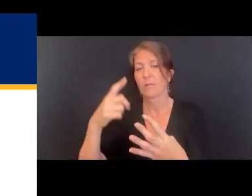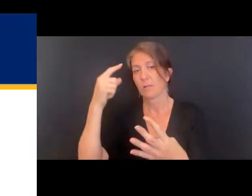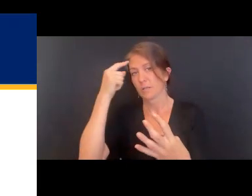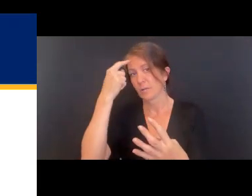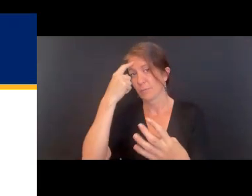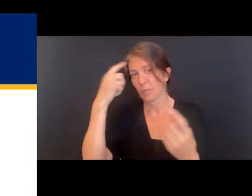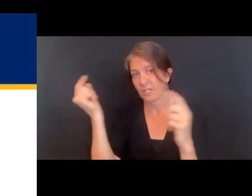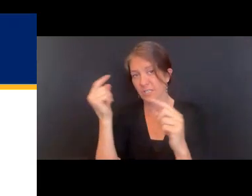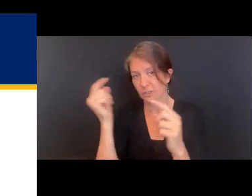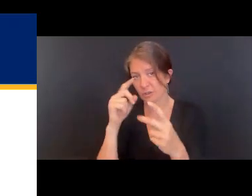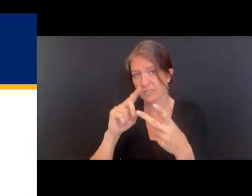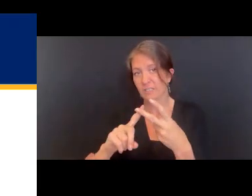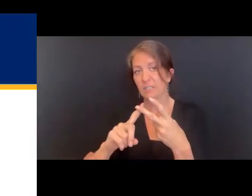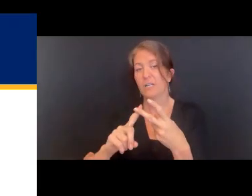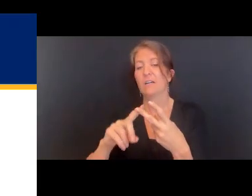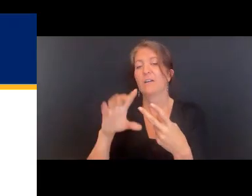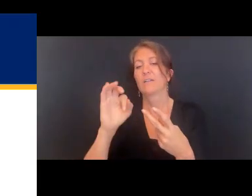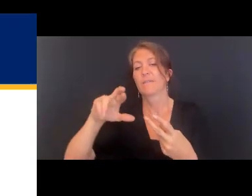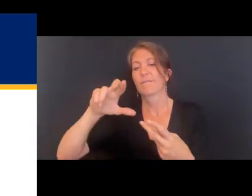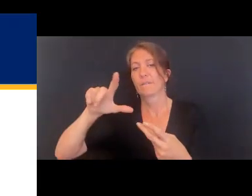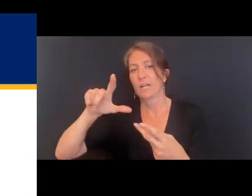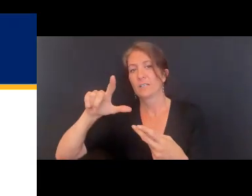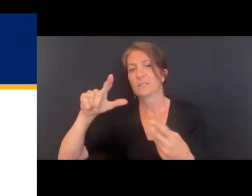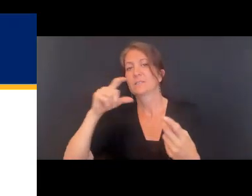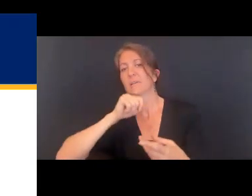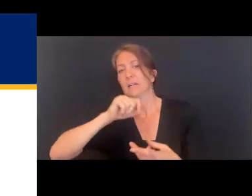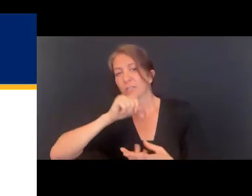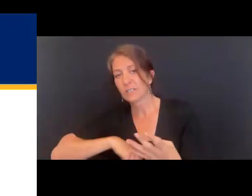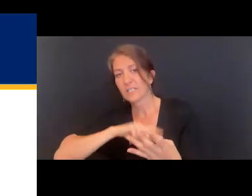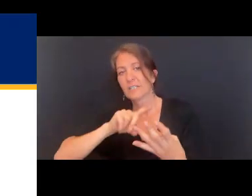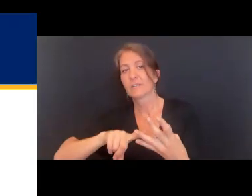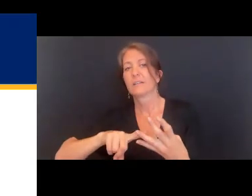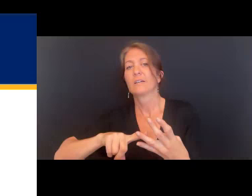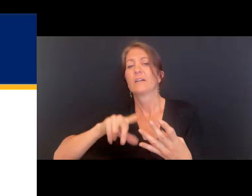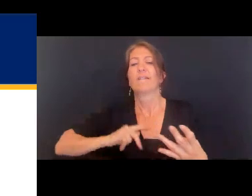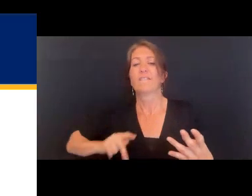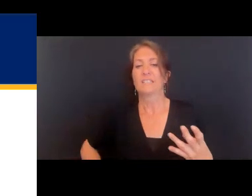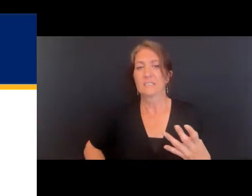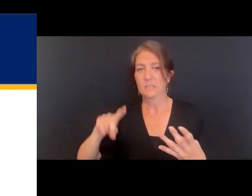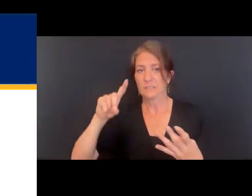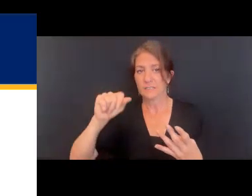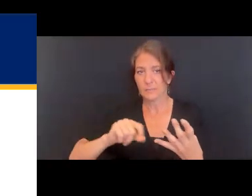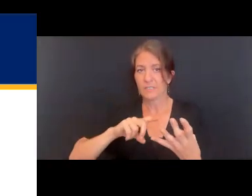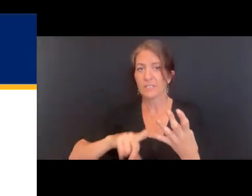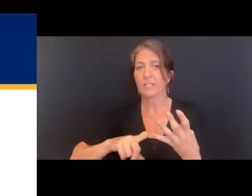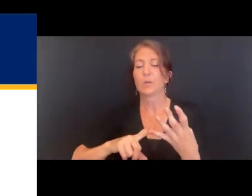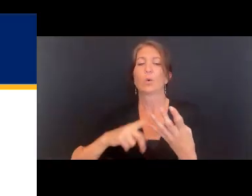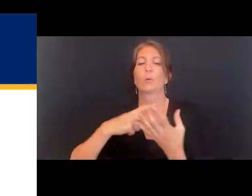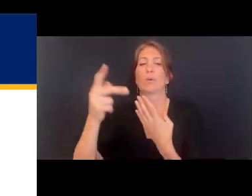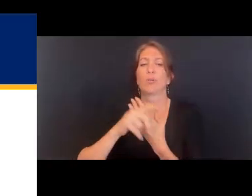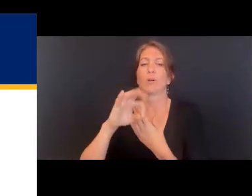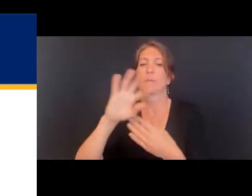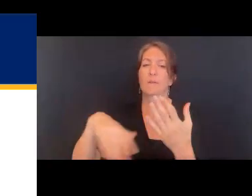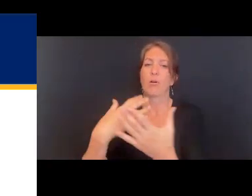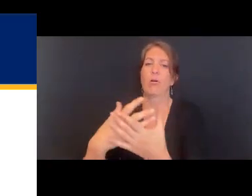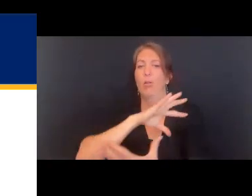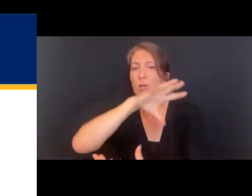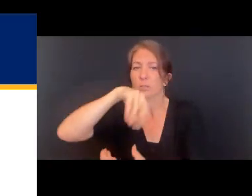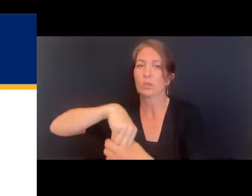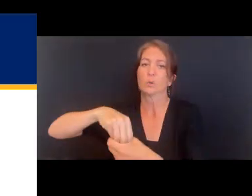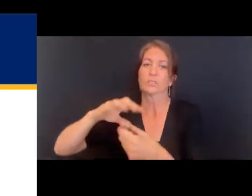waivers, as well as the program of all-inclusive care for the elderly, or the PACE program. Our goal as the assessing organization is to streamline